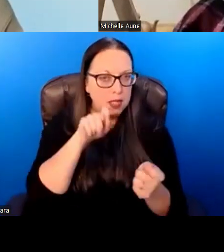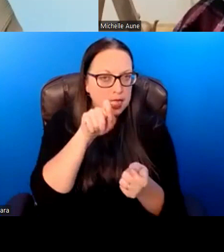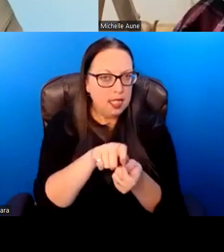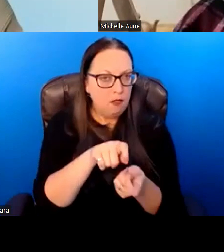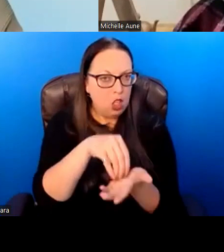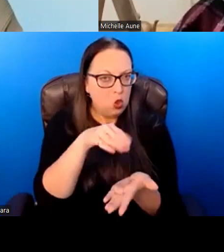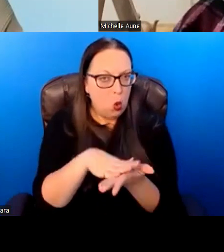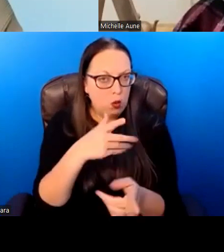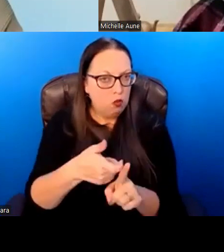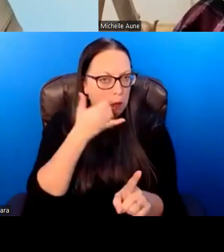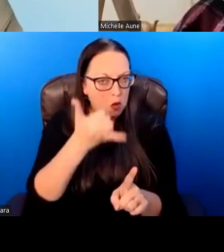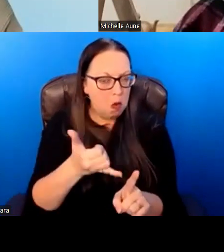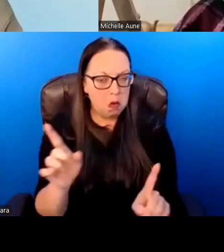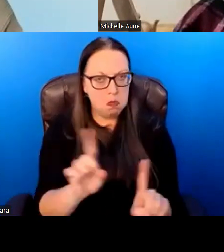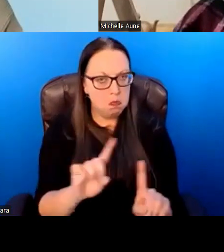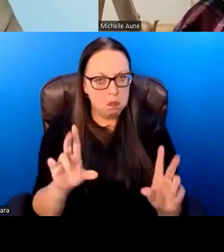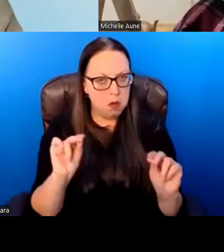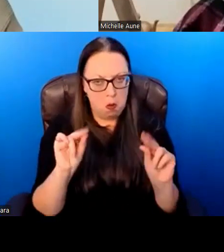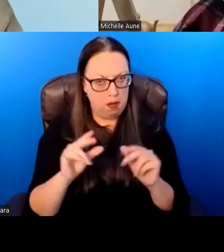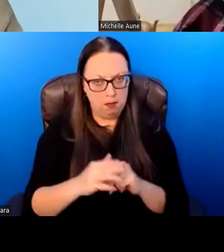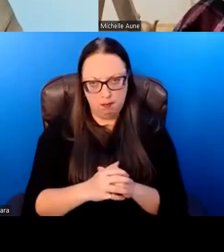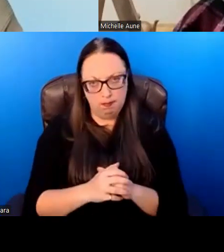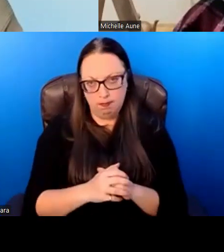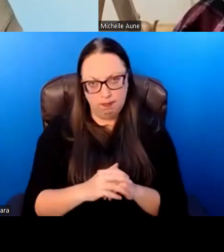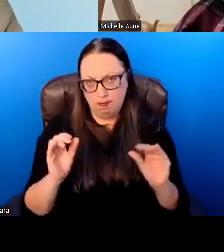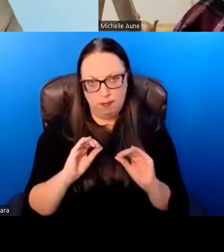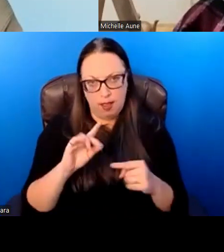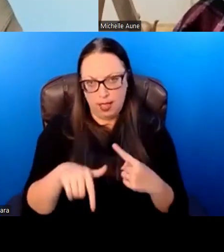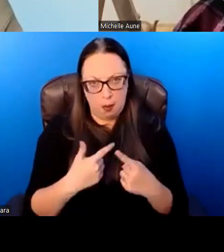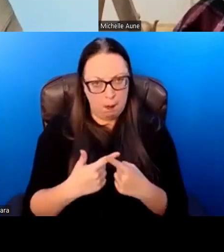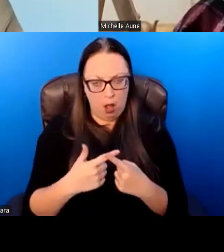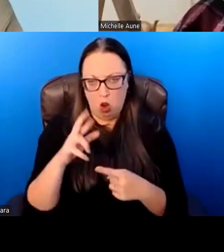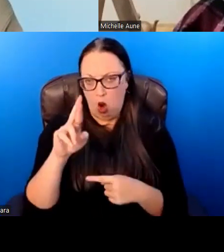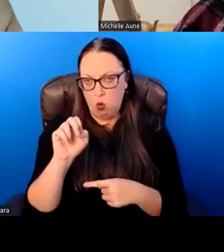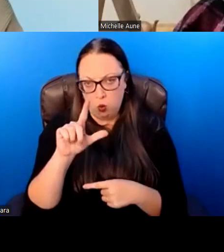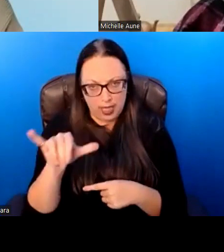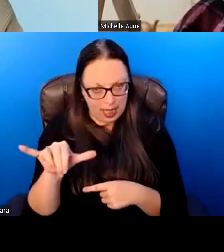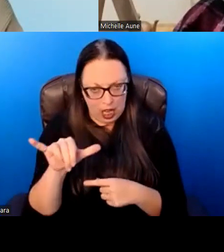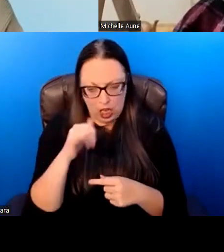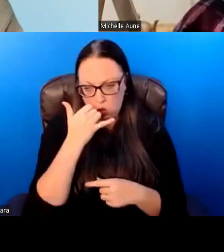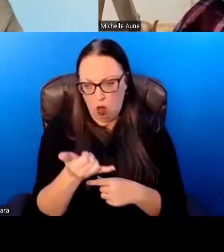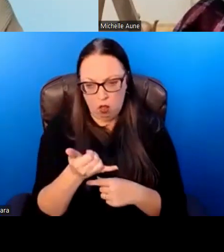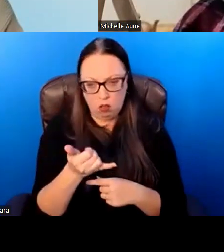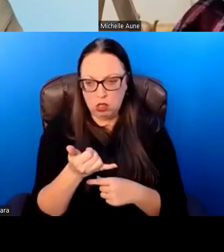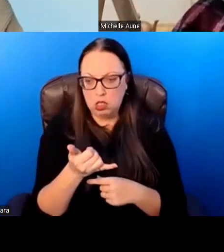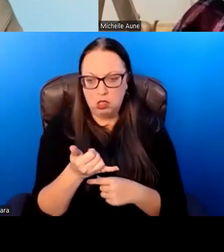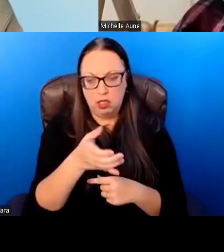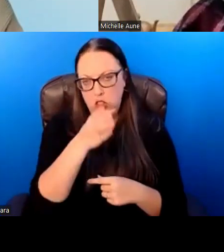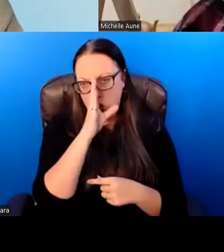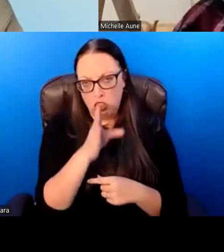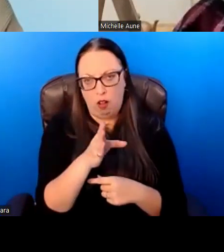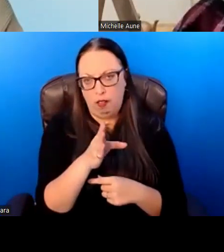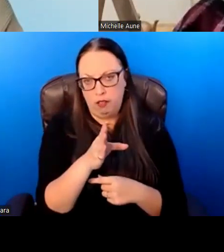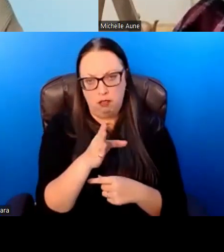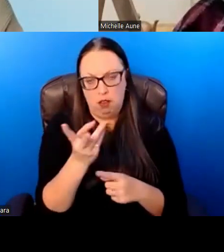we document about any of our warmline or relay calls is directly attributable